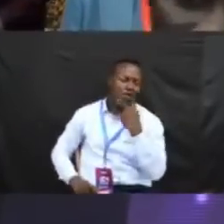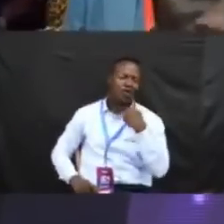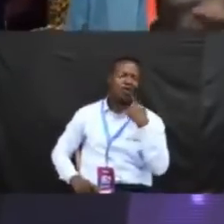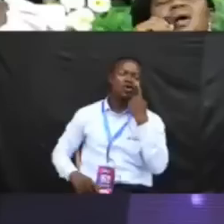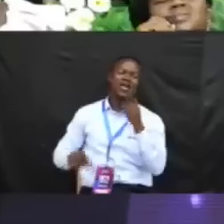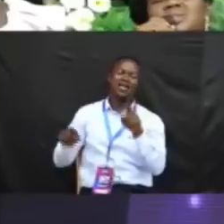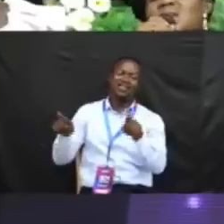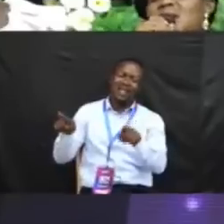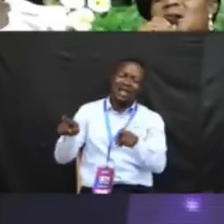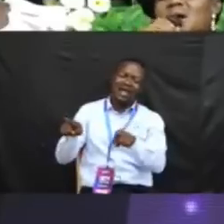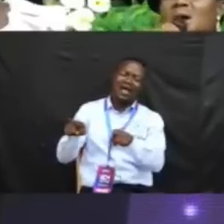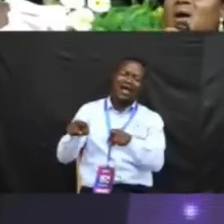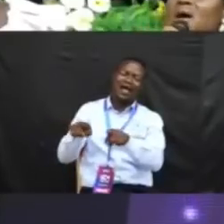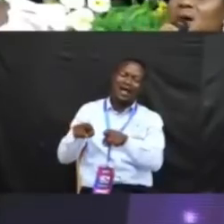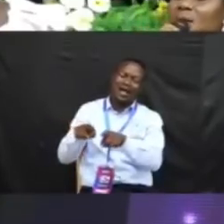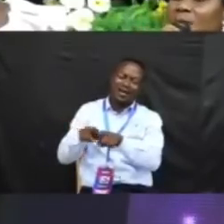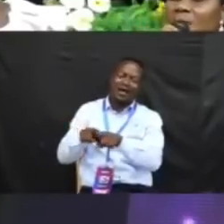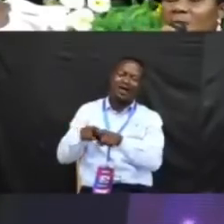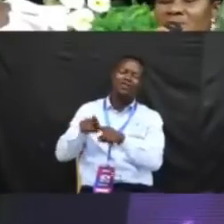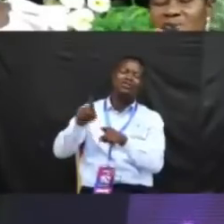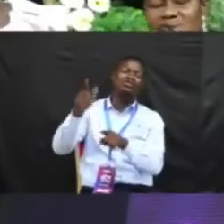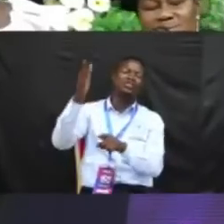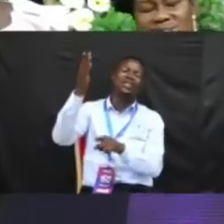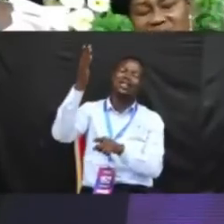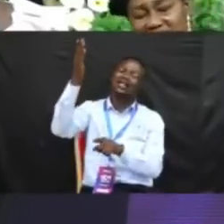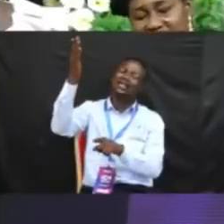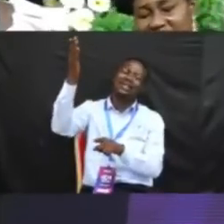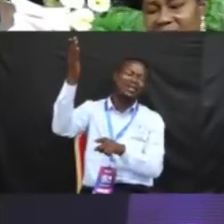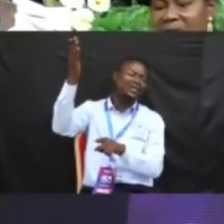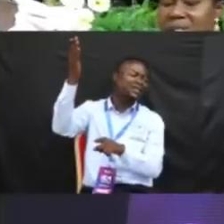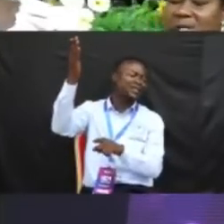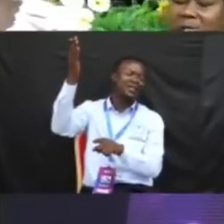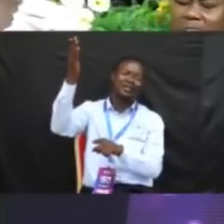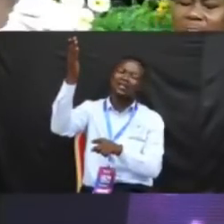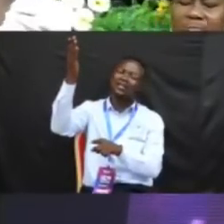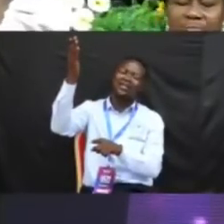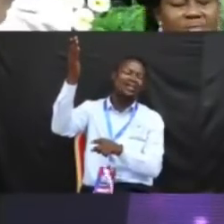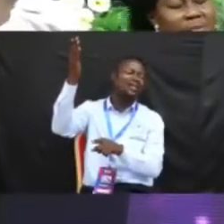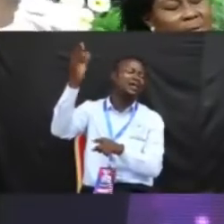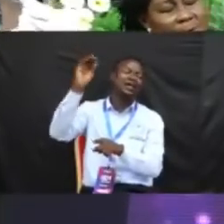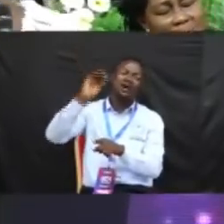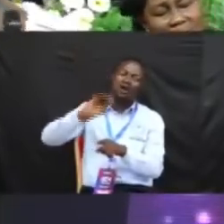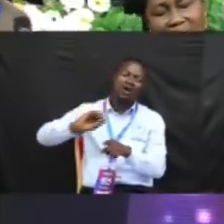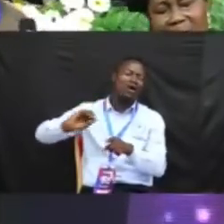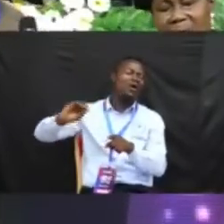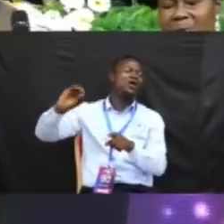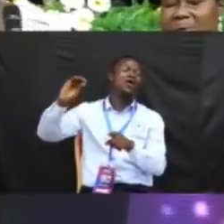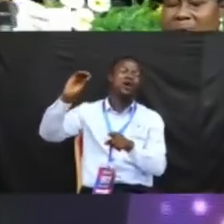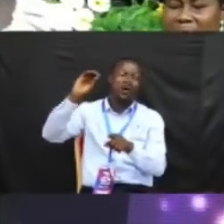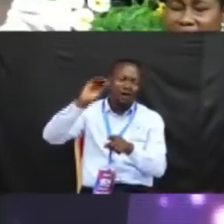how is life to? Oh God,